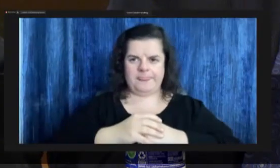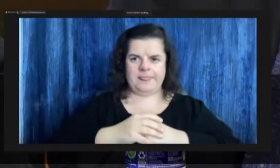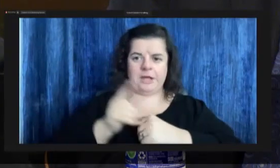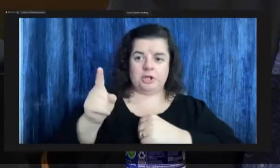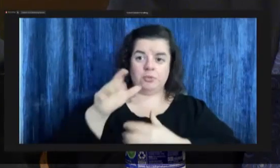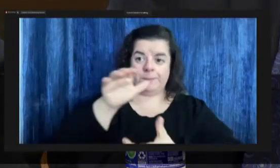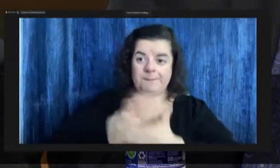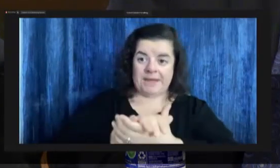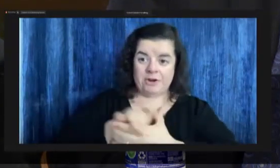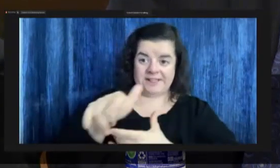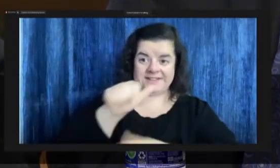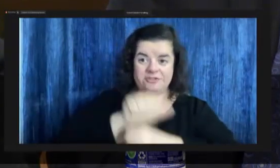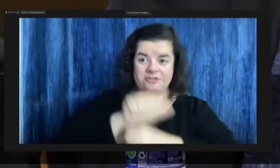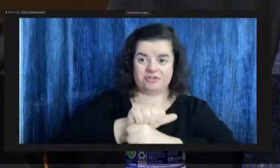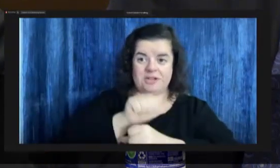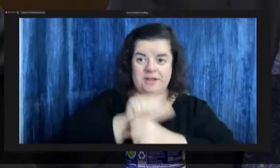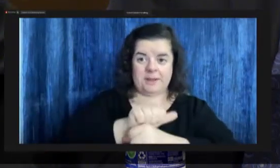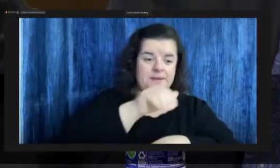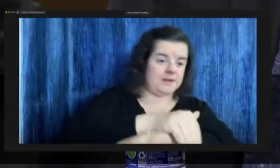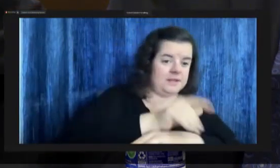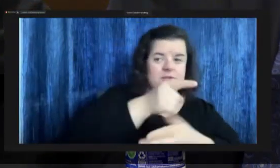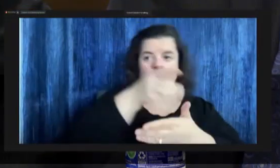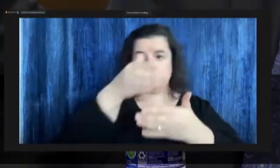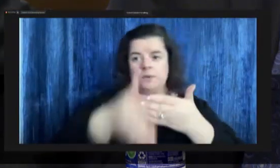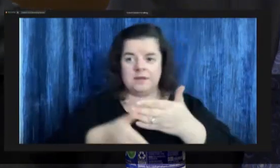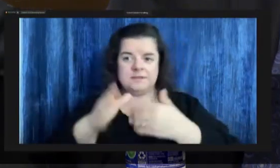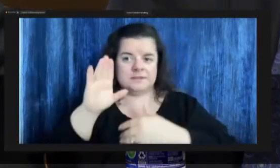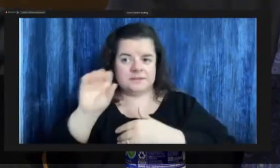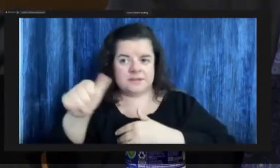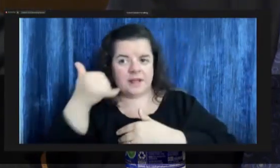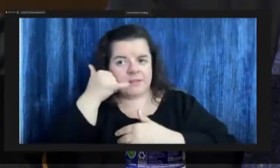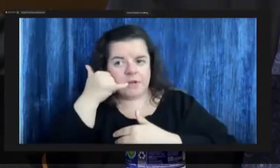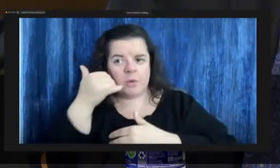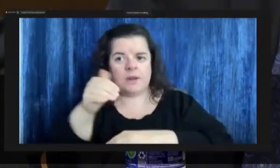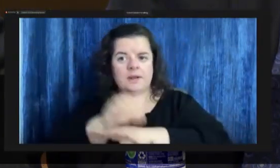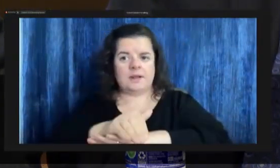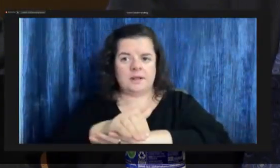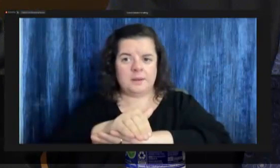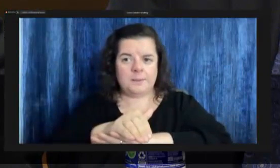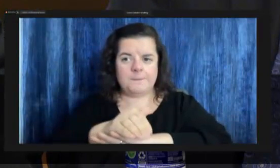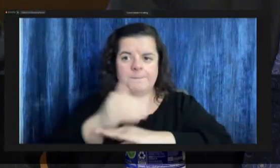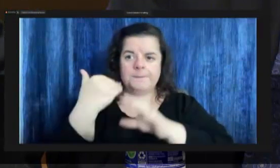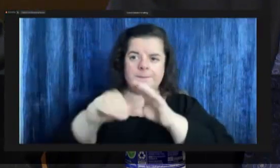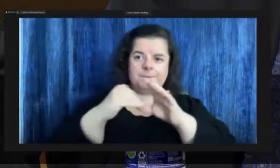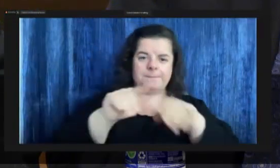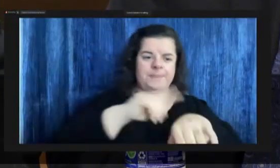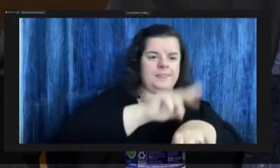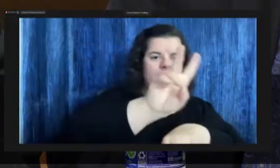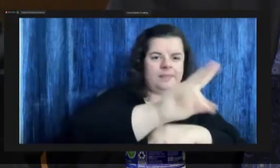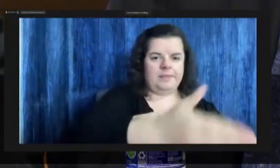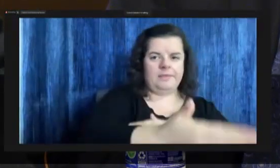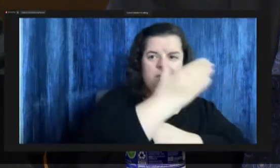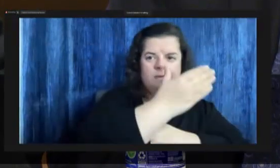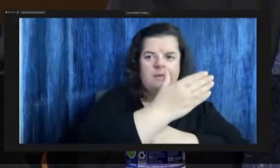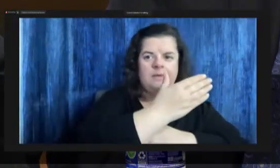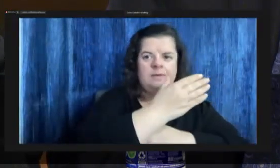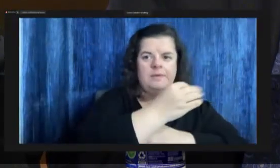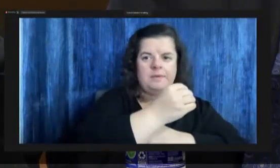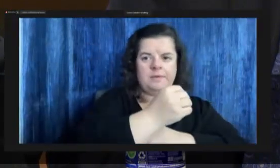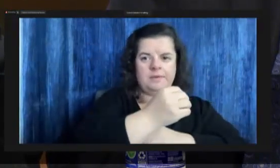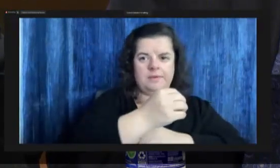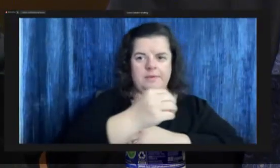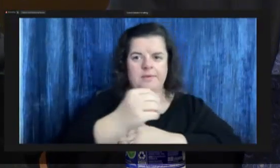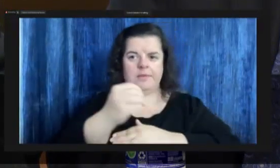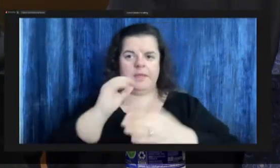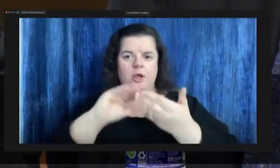the job. It's nights and weekends and cell phones at night and emails at 2 in the morning and,